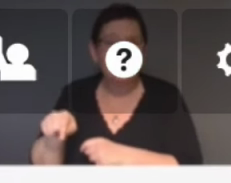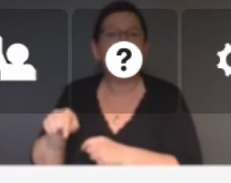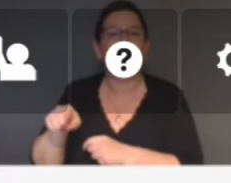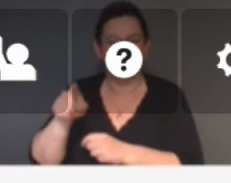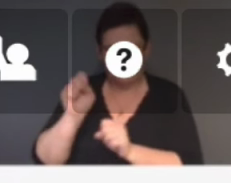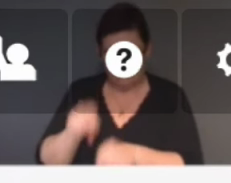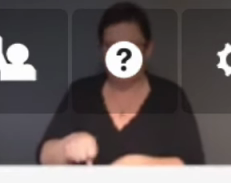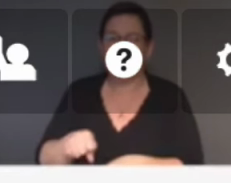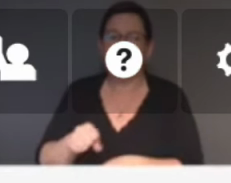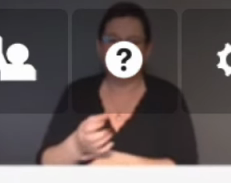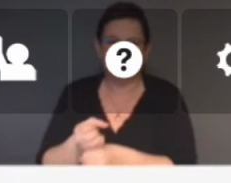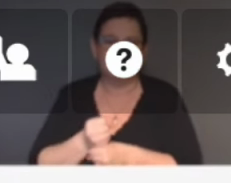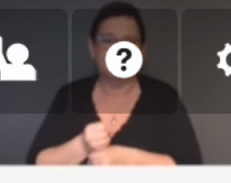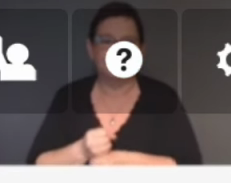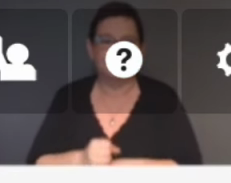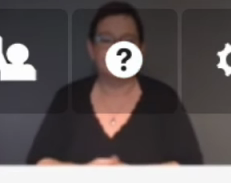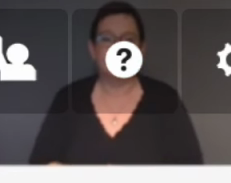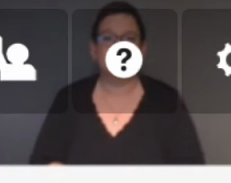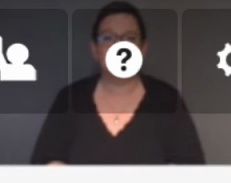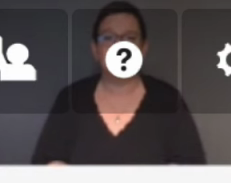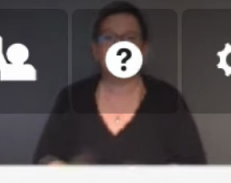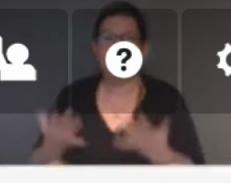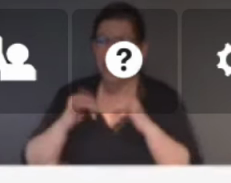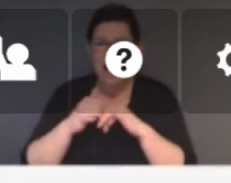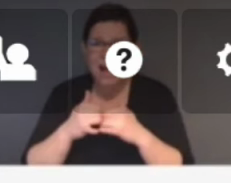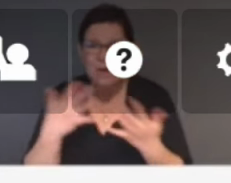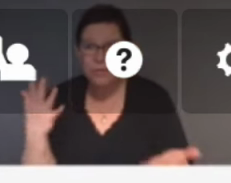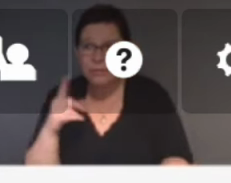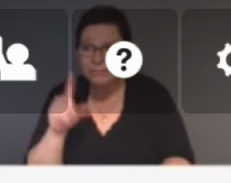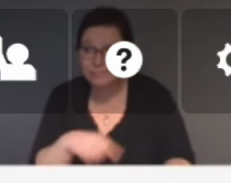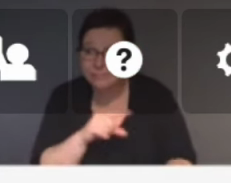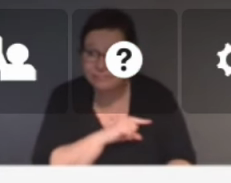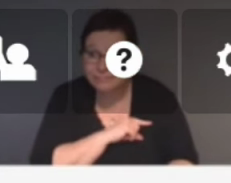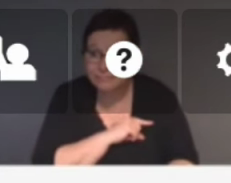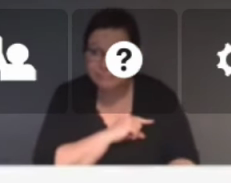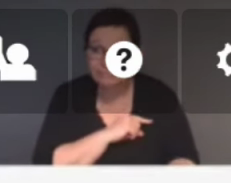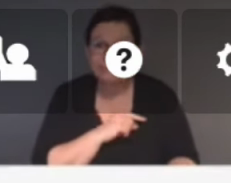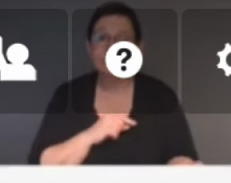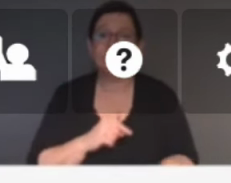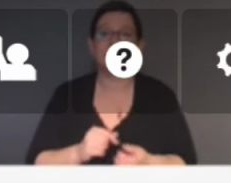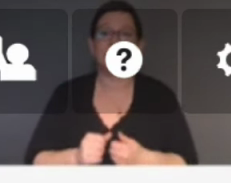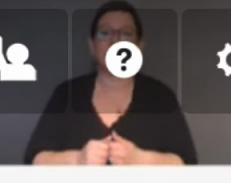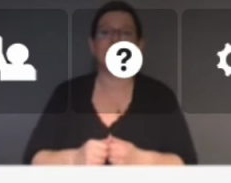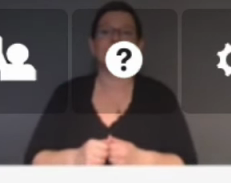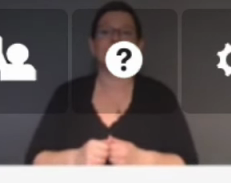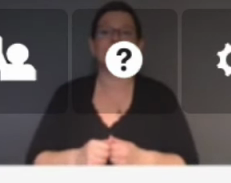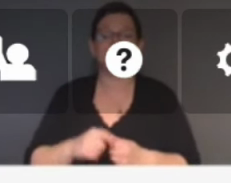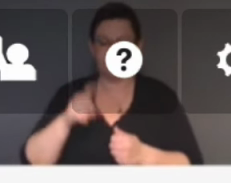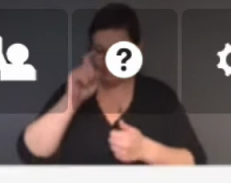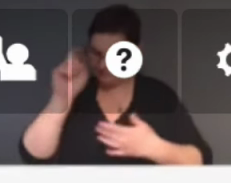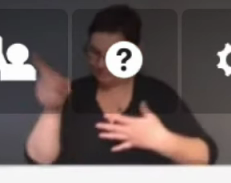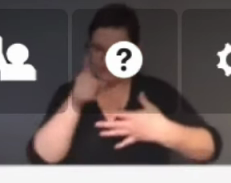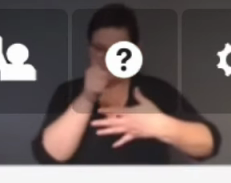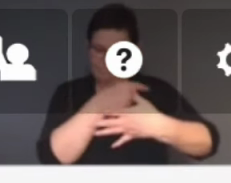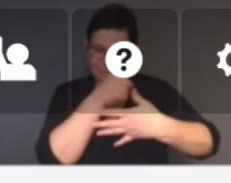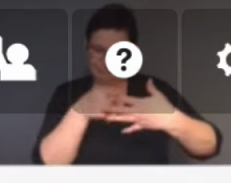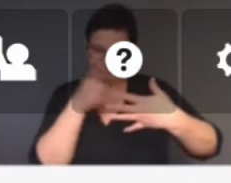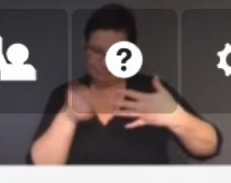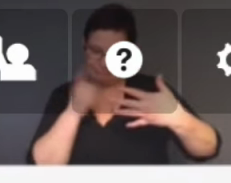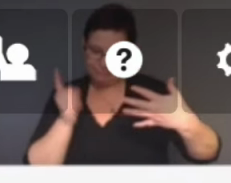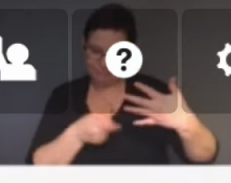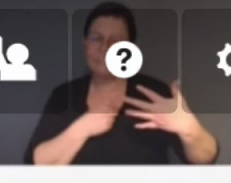To be eligible for the CCB, you must meet all of the following conditions. You must live with the child, and the child must be